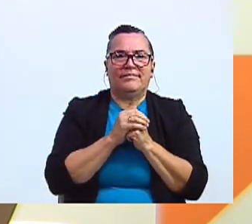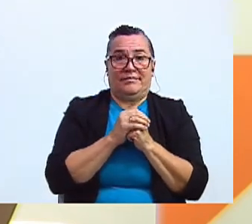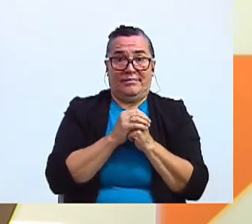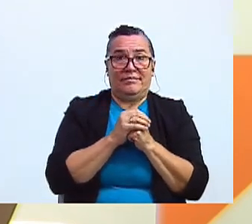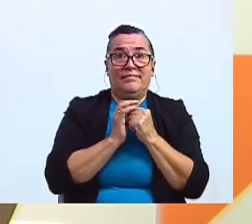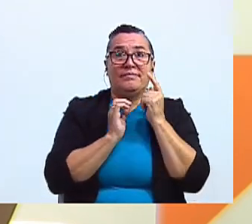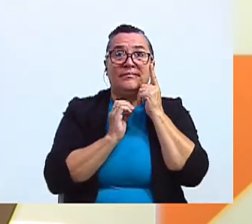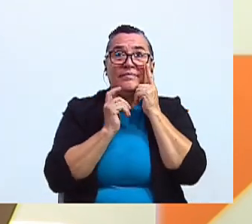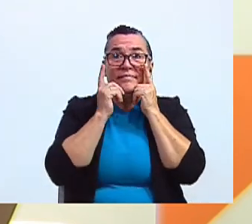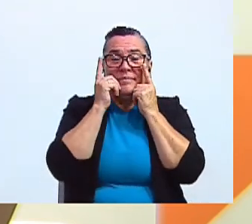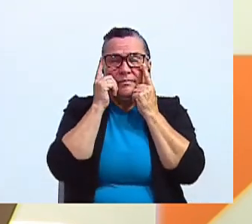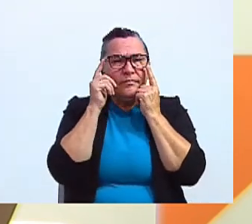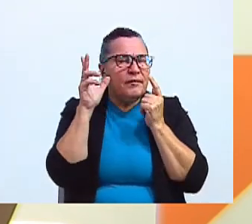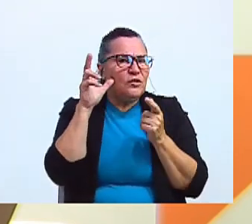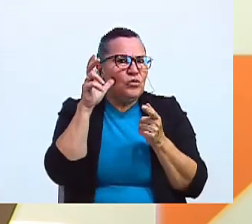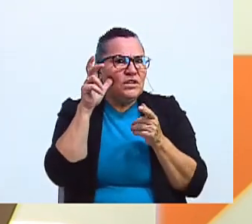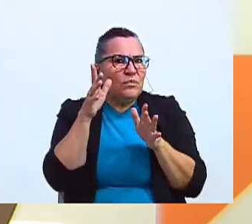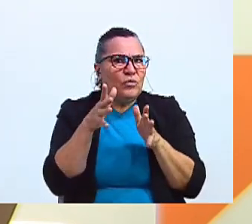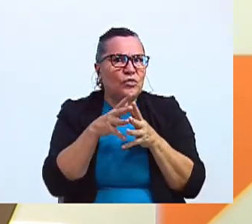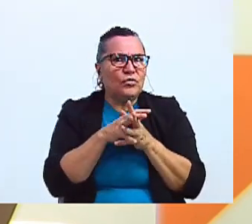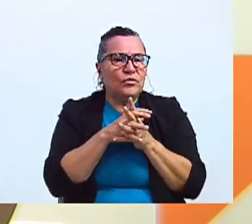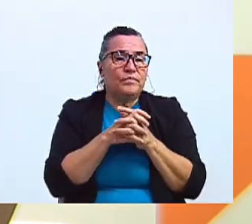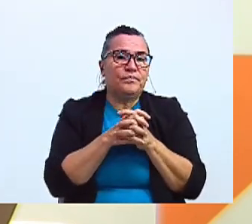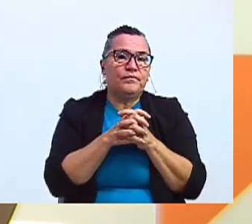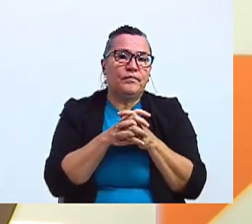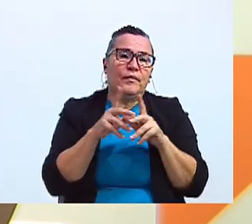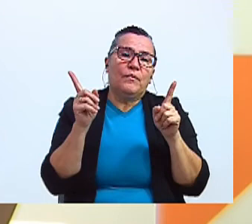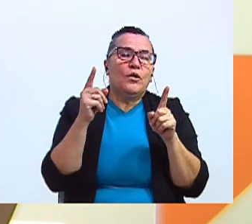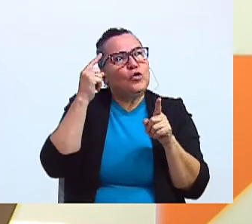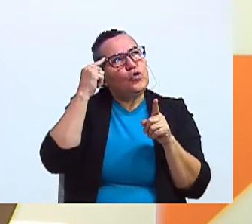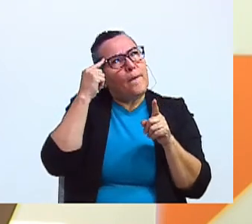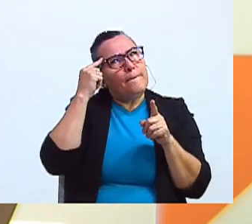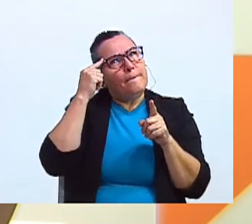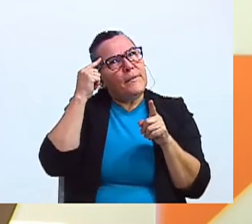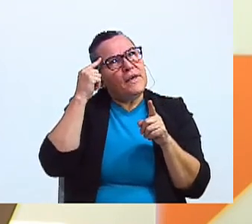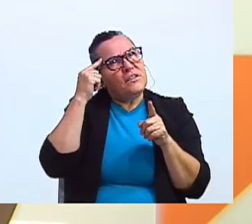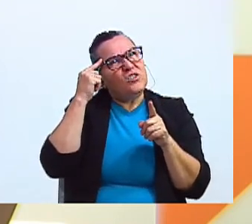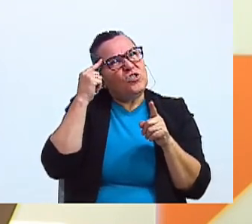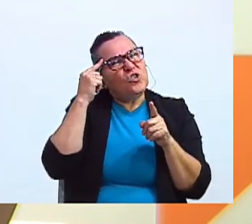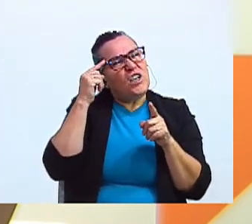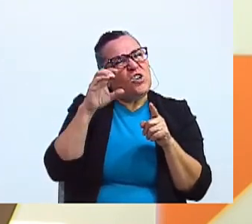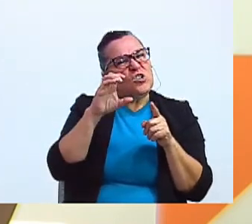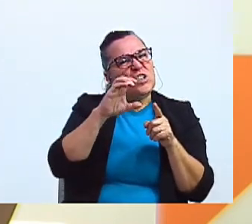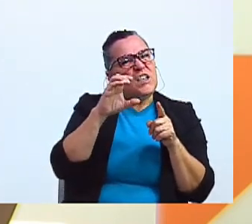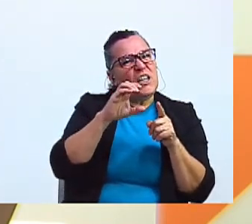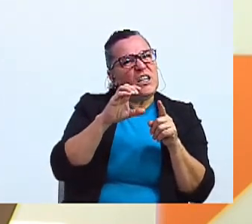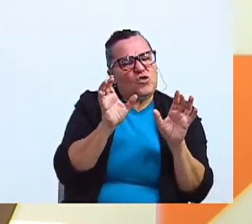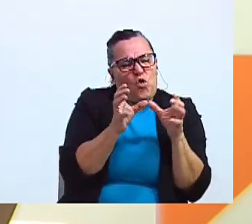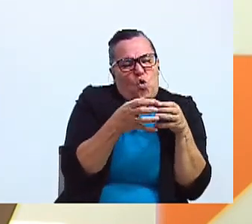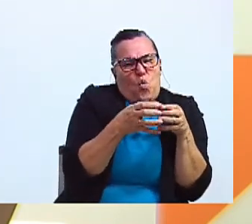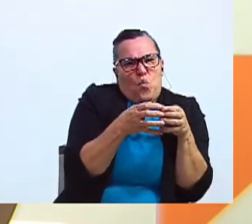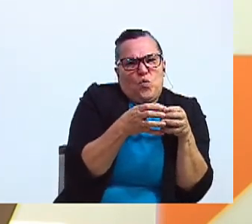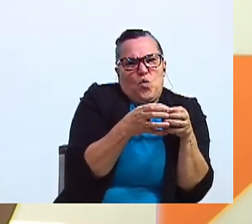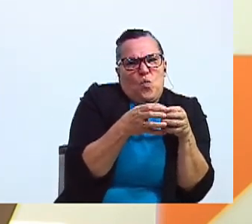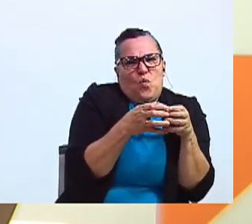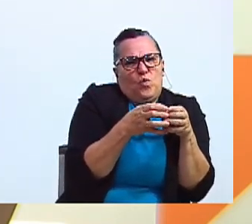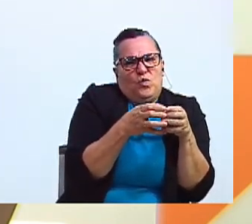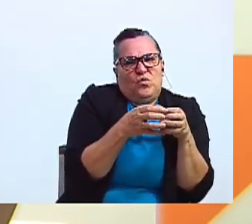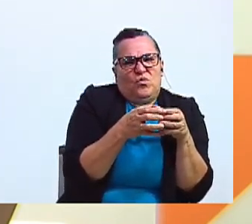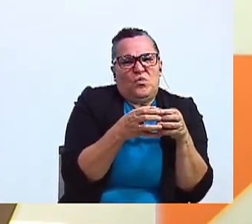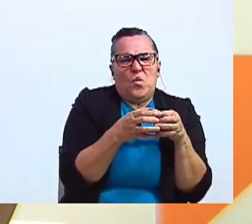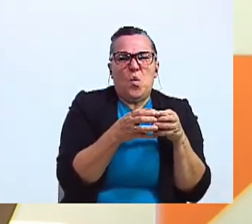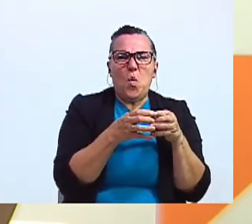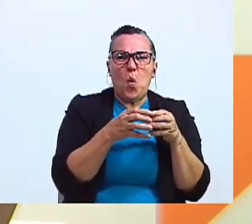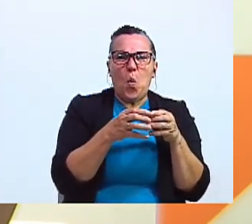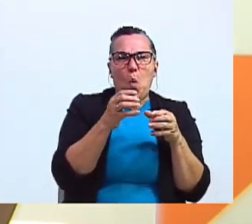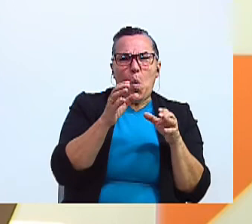Okay, let's listen to Andrea's. Well, I think that cliques are tight groups that usually have a strict code